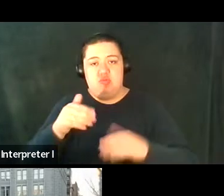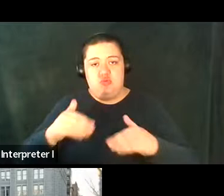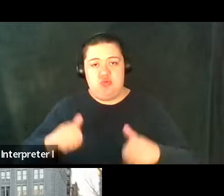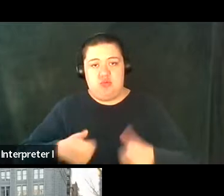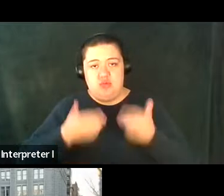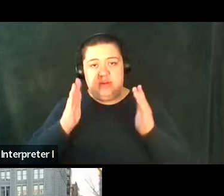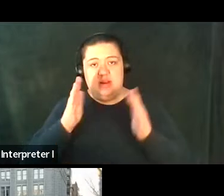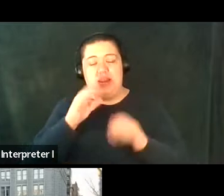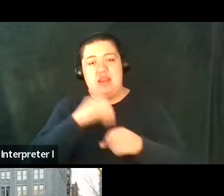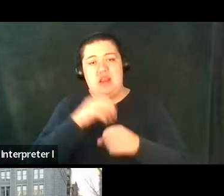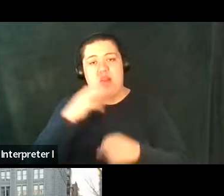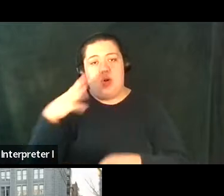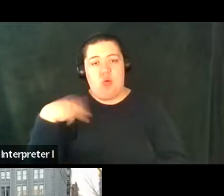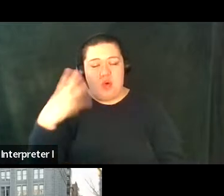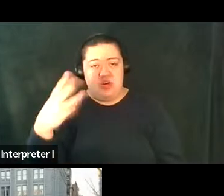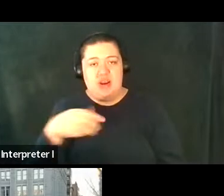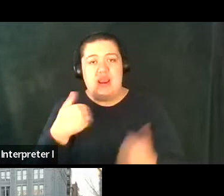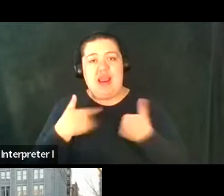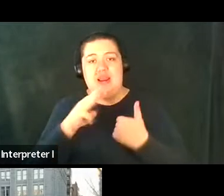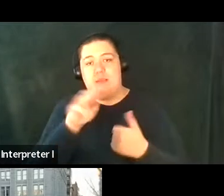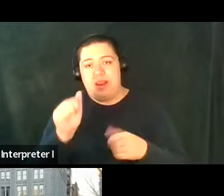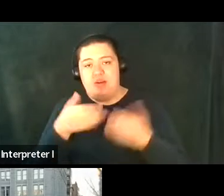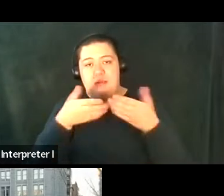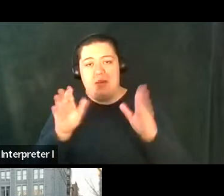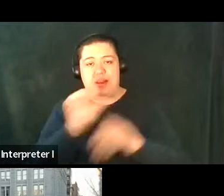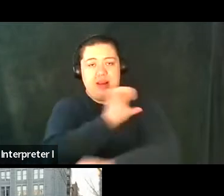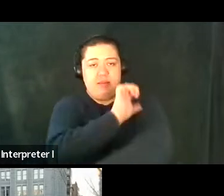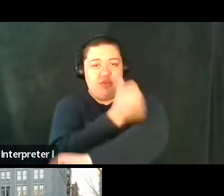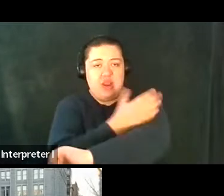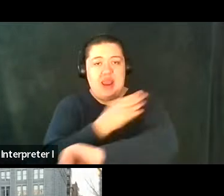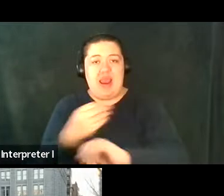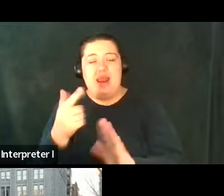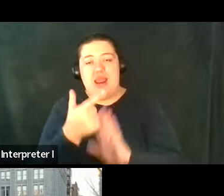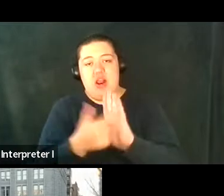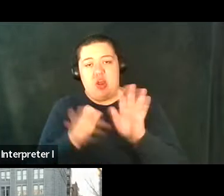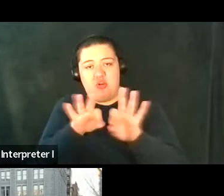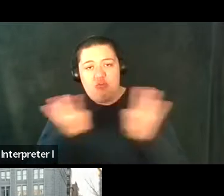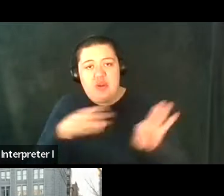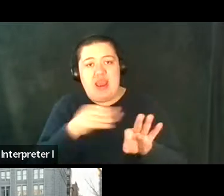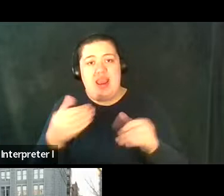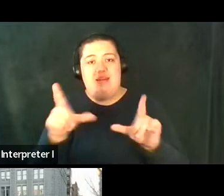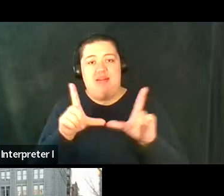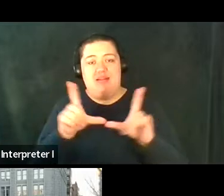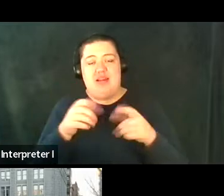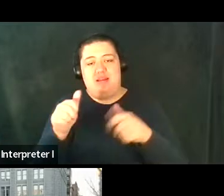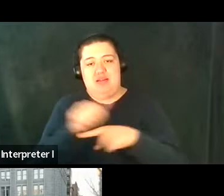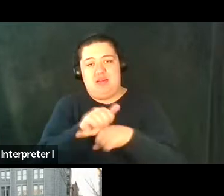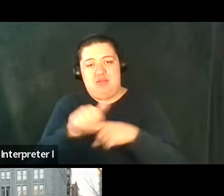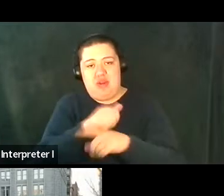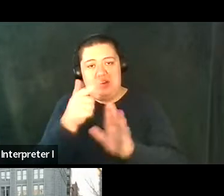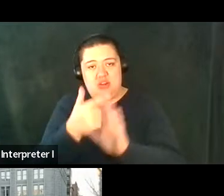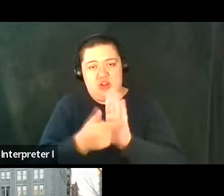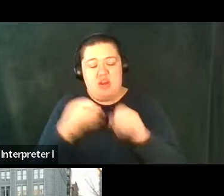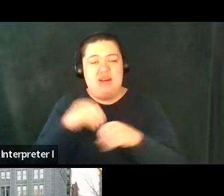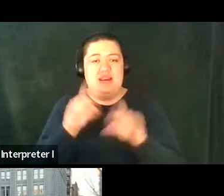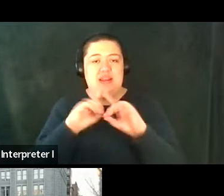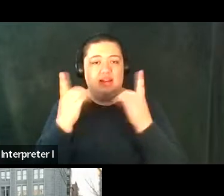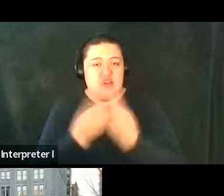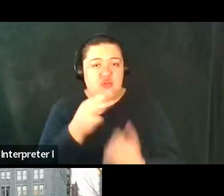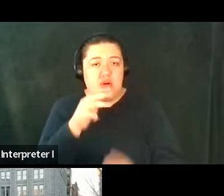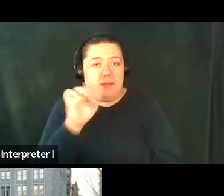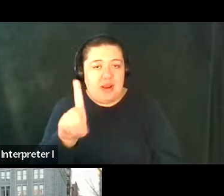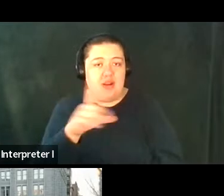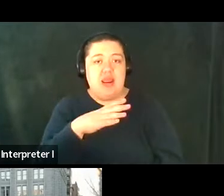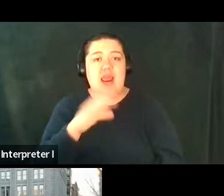resident. She holds a master's in public administration and a law degree, and she is licensed to practice law in the district, Maryland, and before